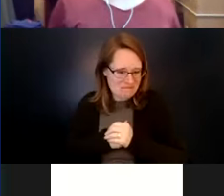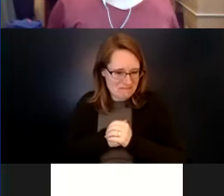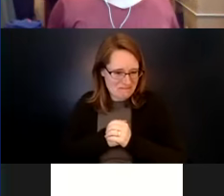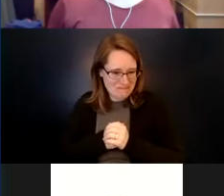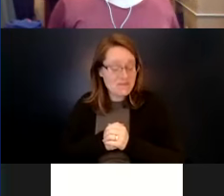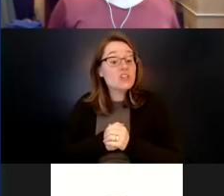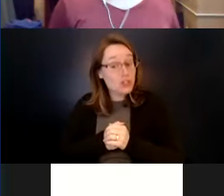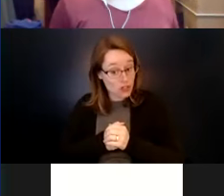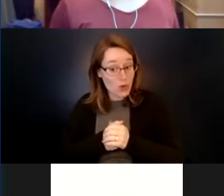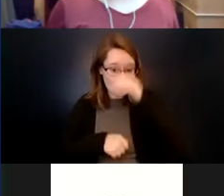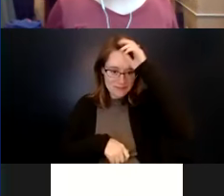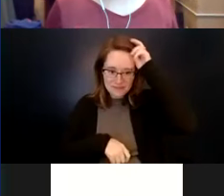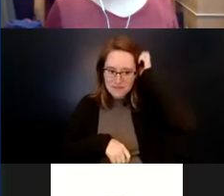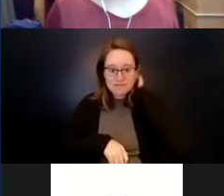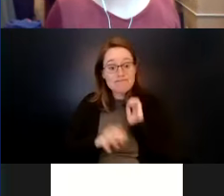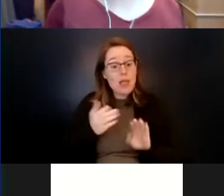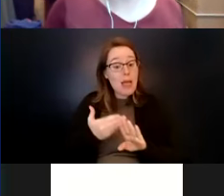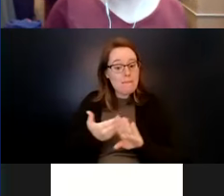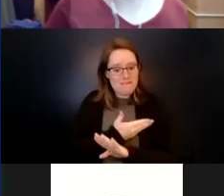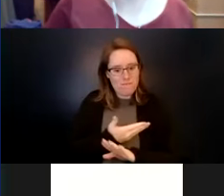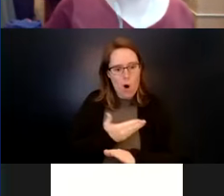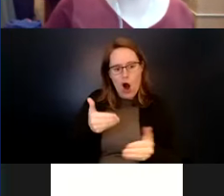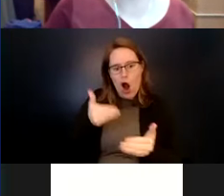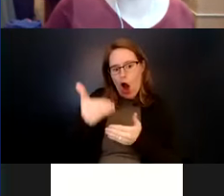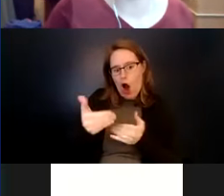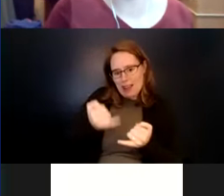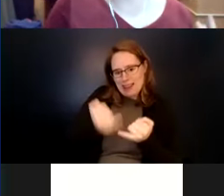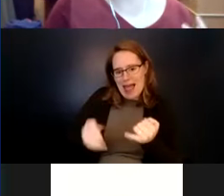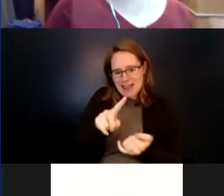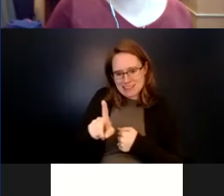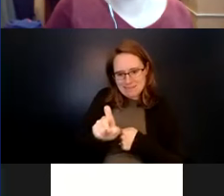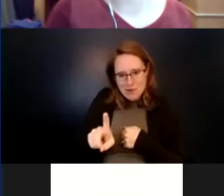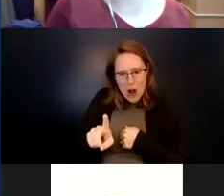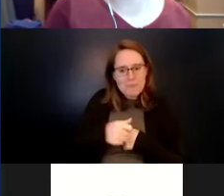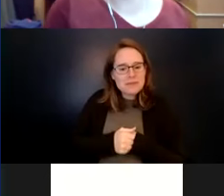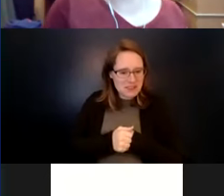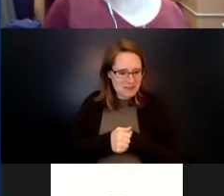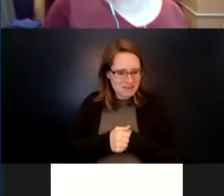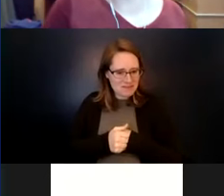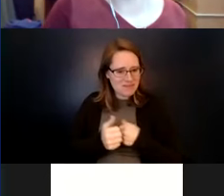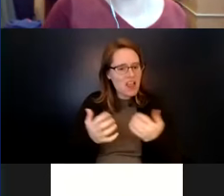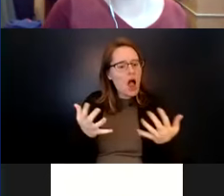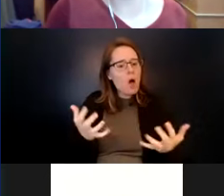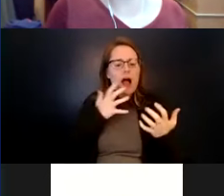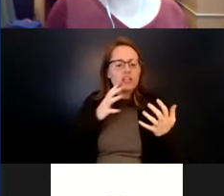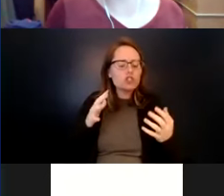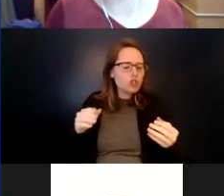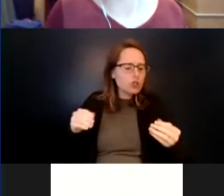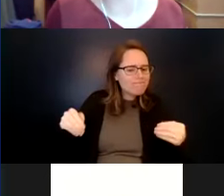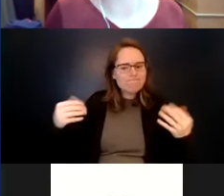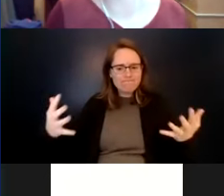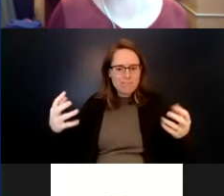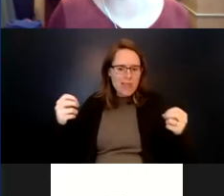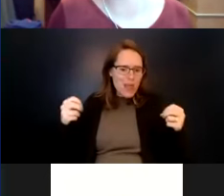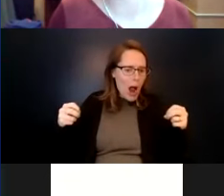So I want to, before we do our final prompt, I do want to give folks the opportunity